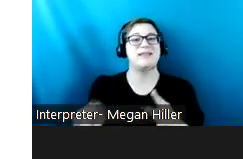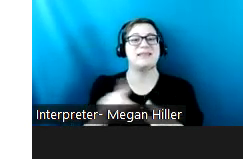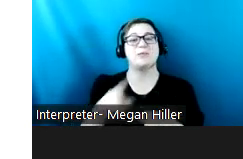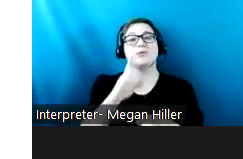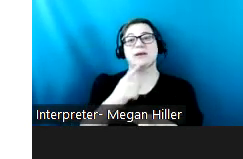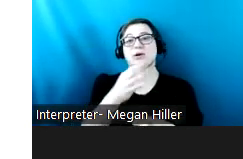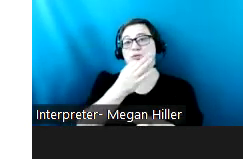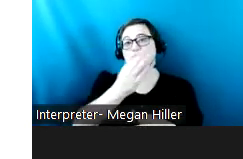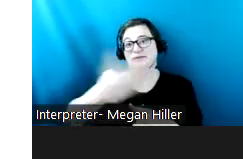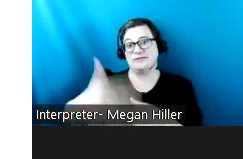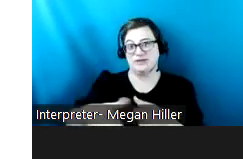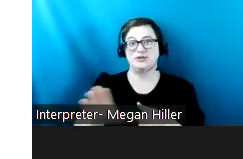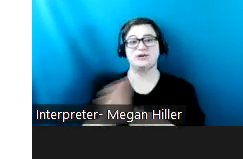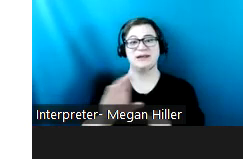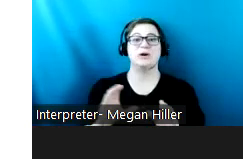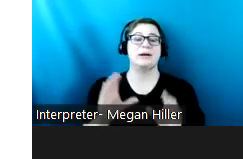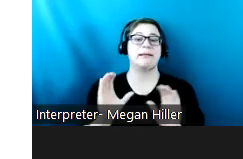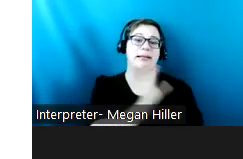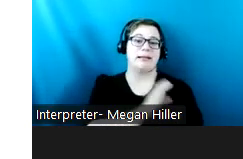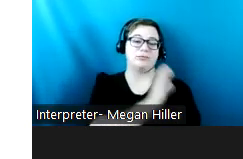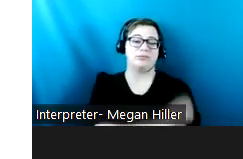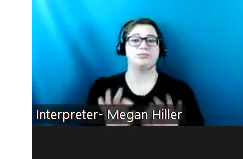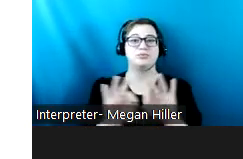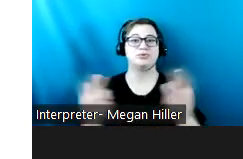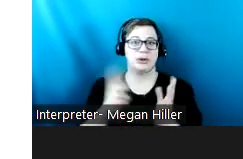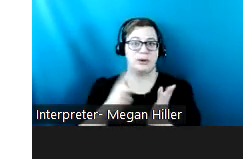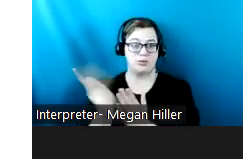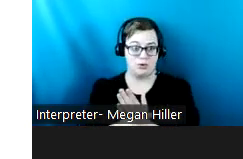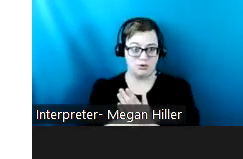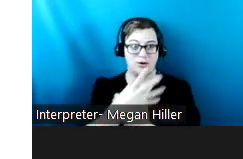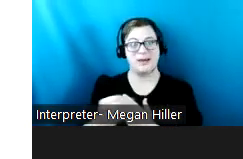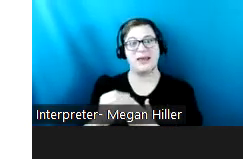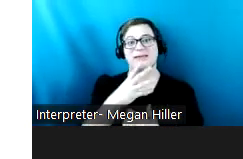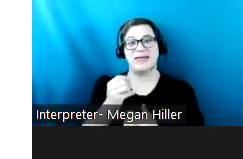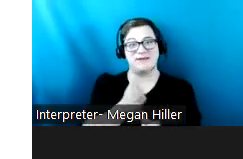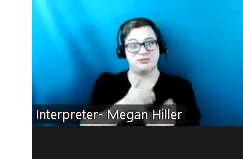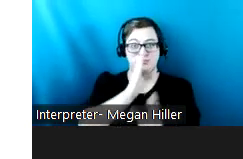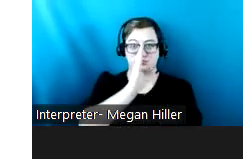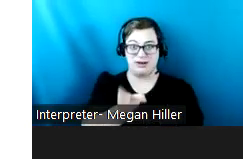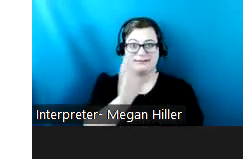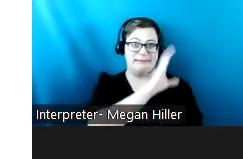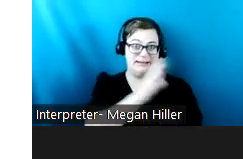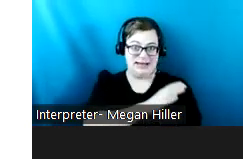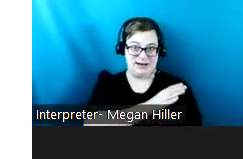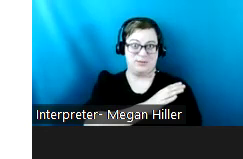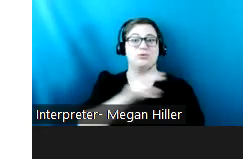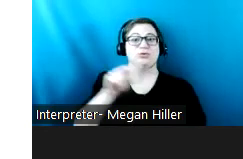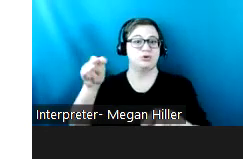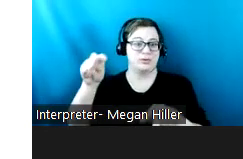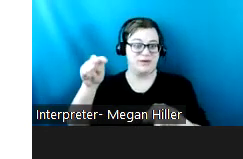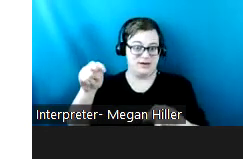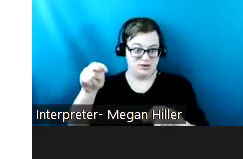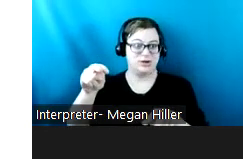program of study, performing duties under the direct clinical supervision of degree corresponding